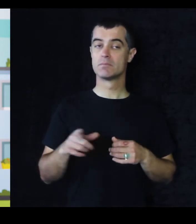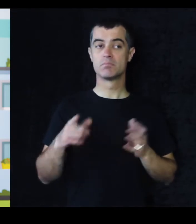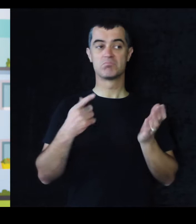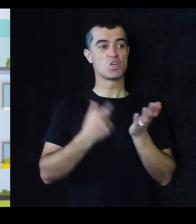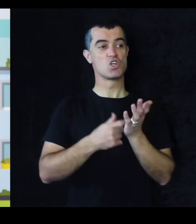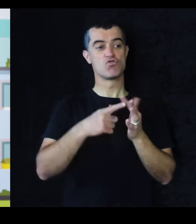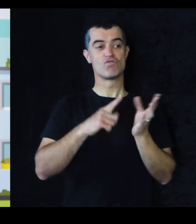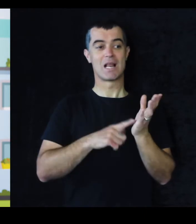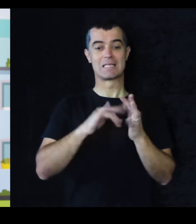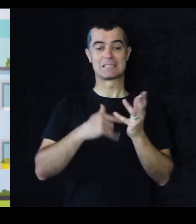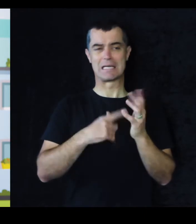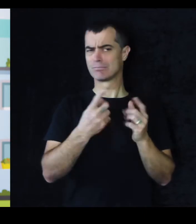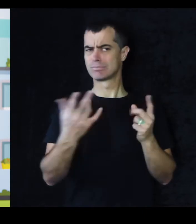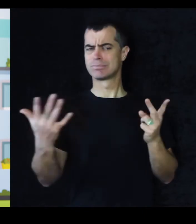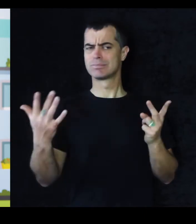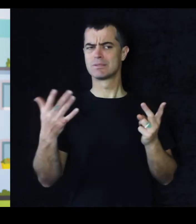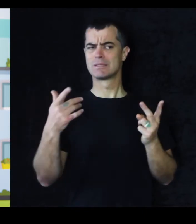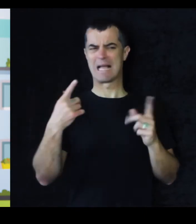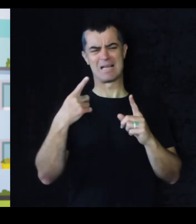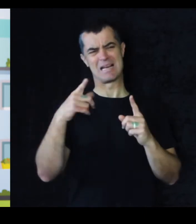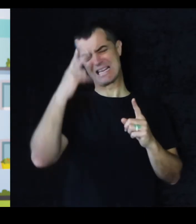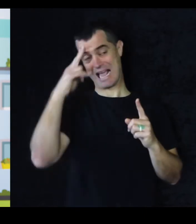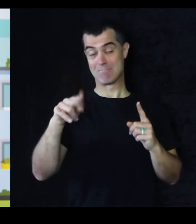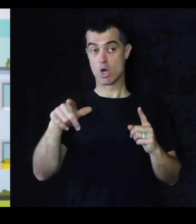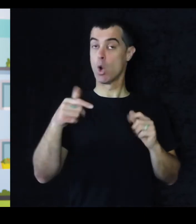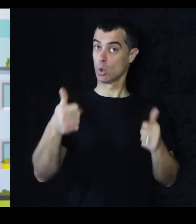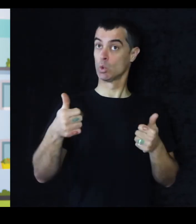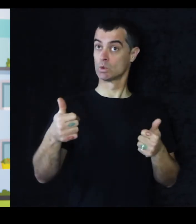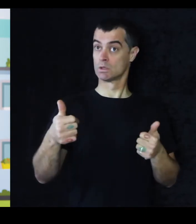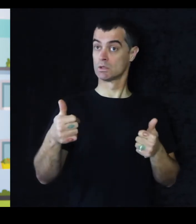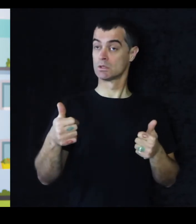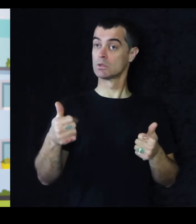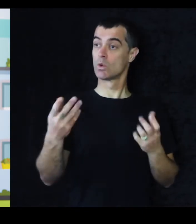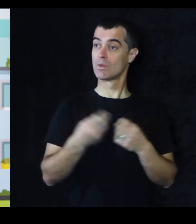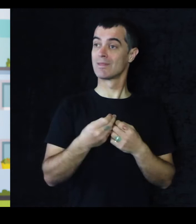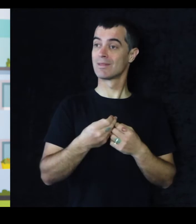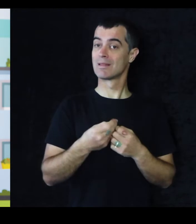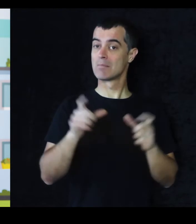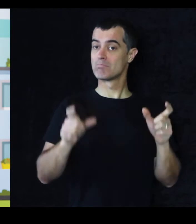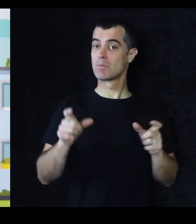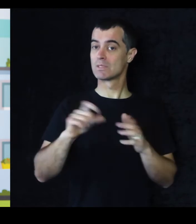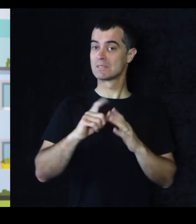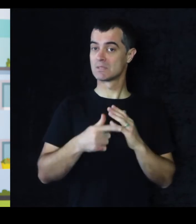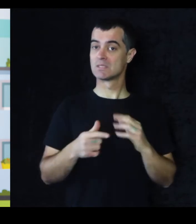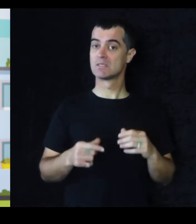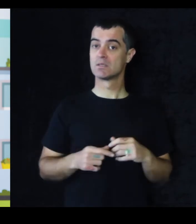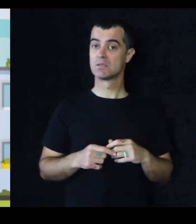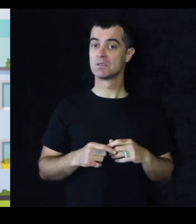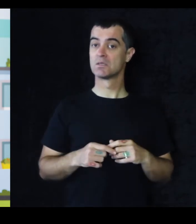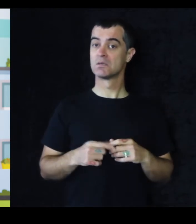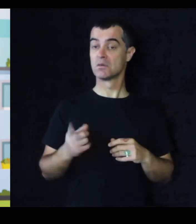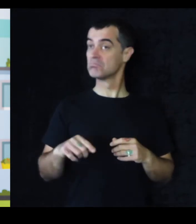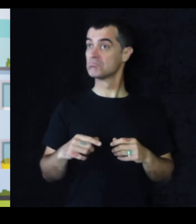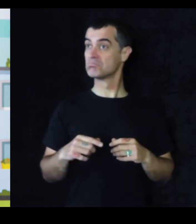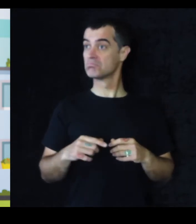estate agent was good with dealing with people with a disability,